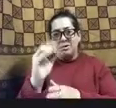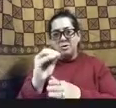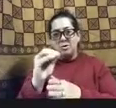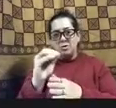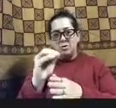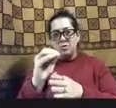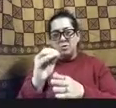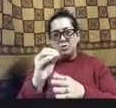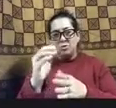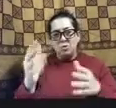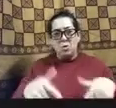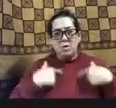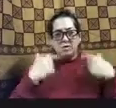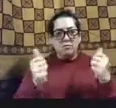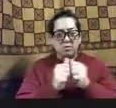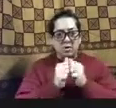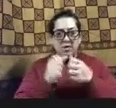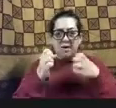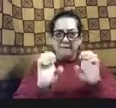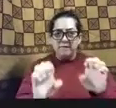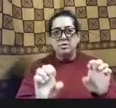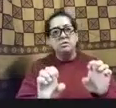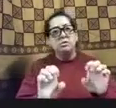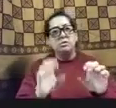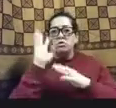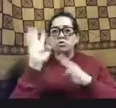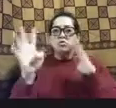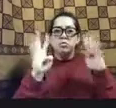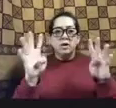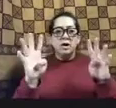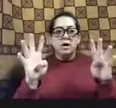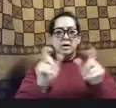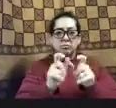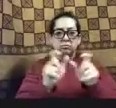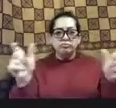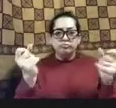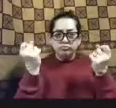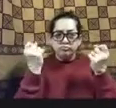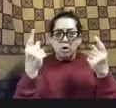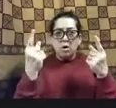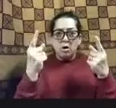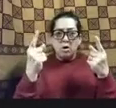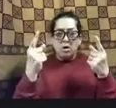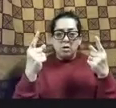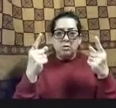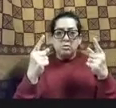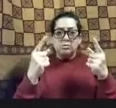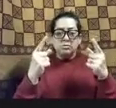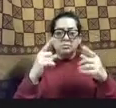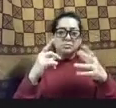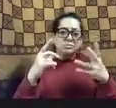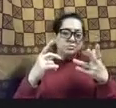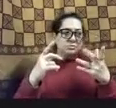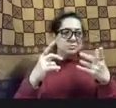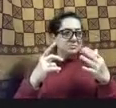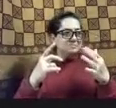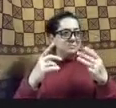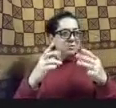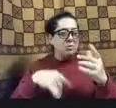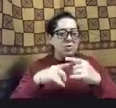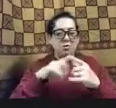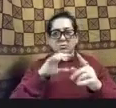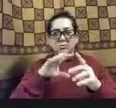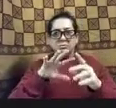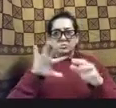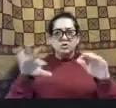lack of another word, effort, create that greater understanding around the challenges and issues, and